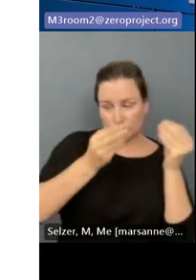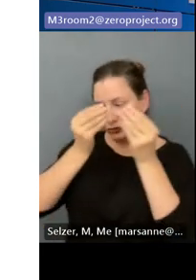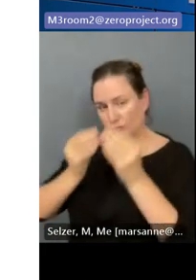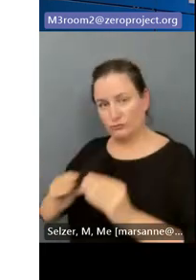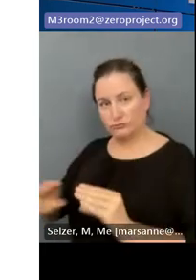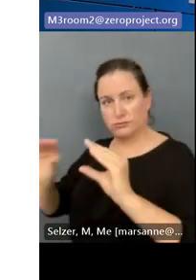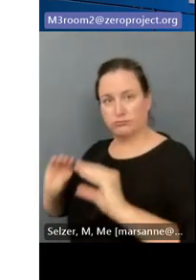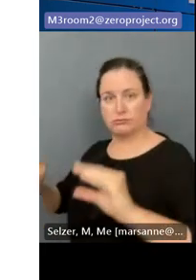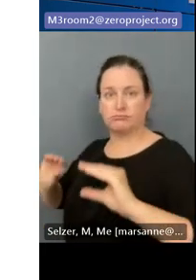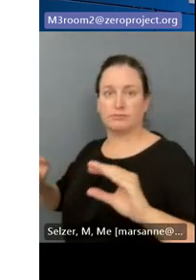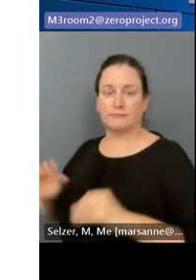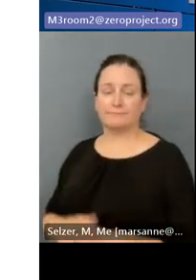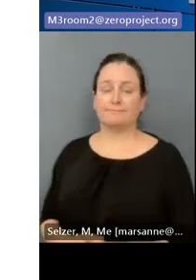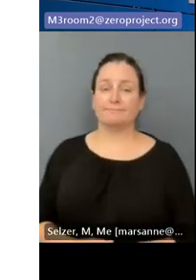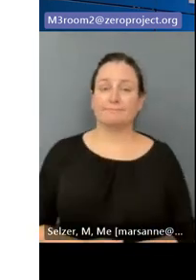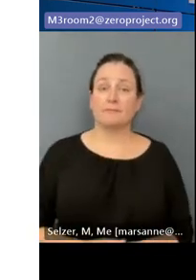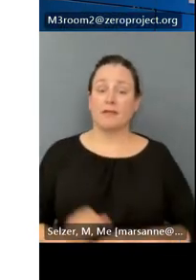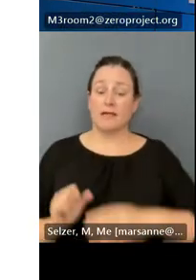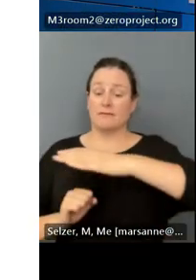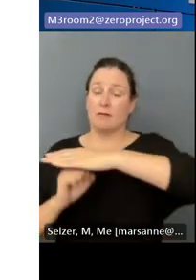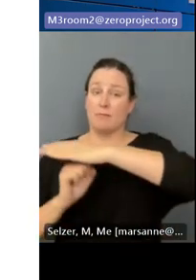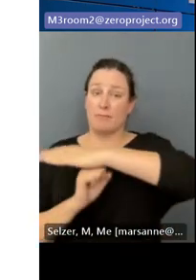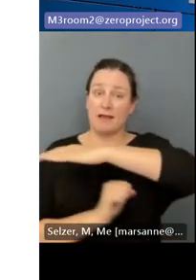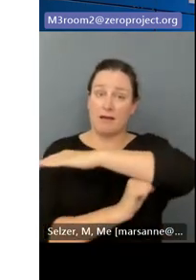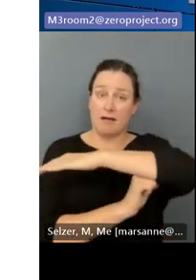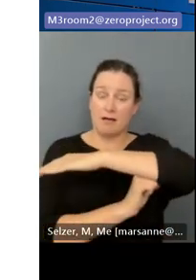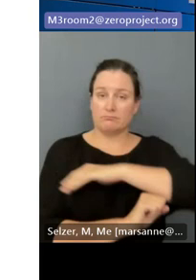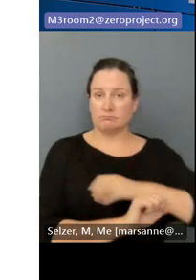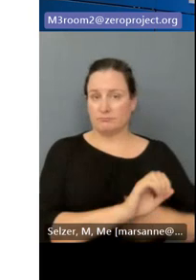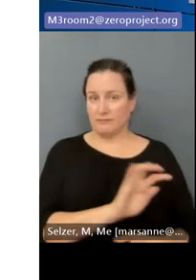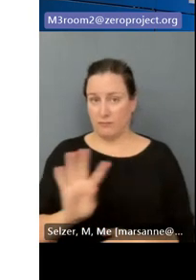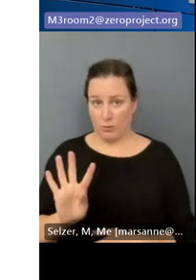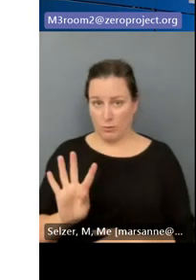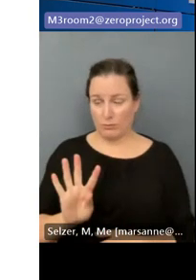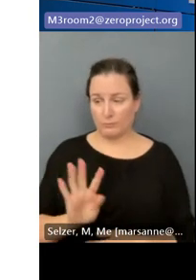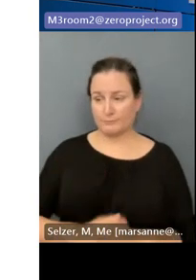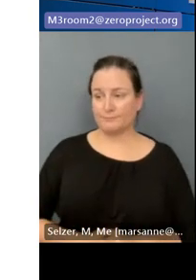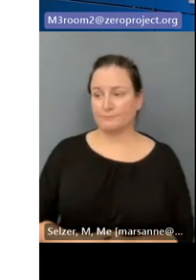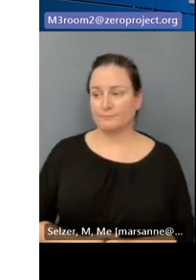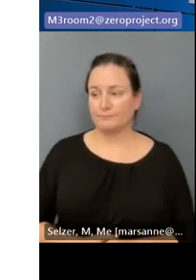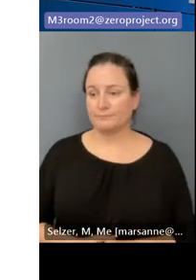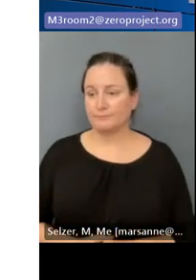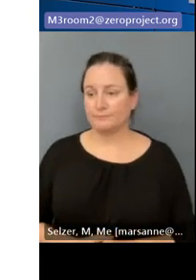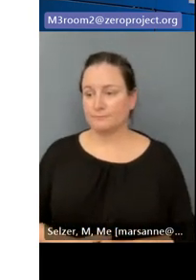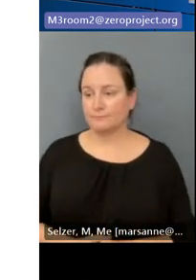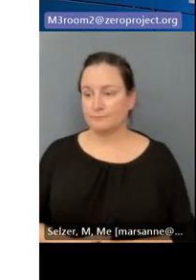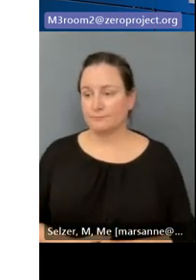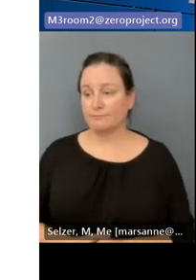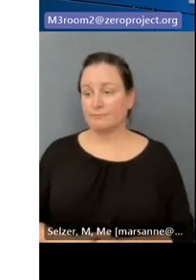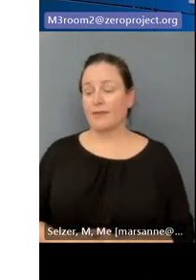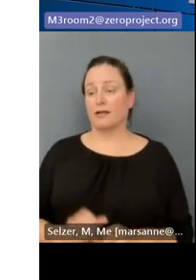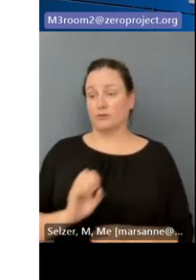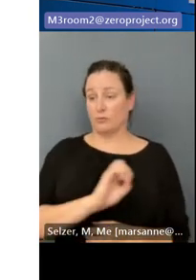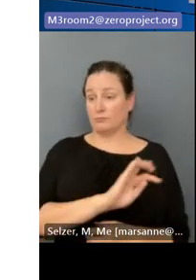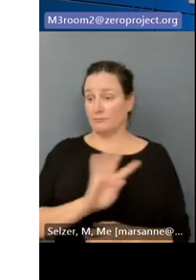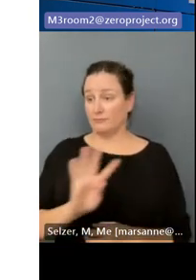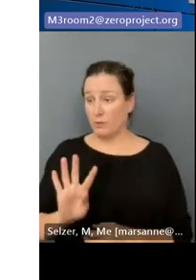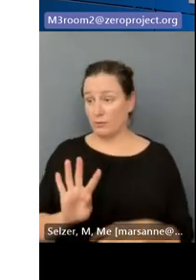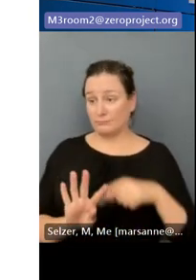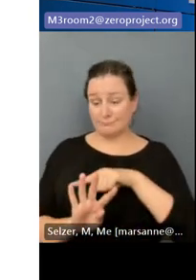the health promotion prevention. We have the specific in health, for example, in